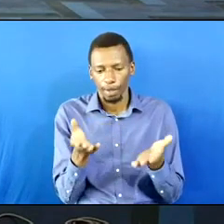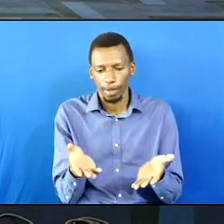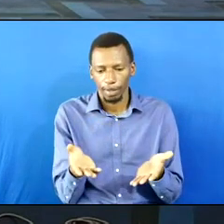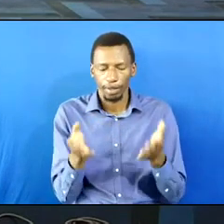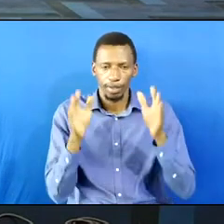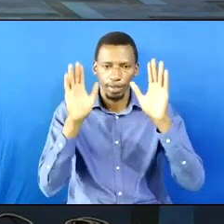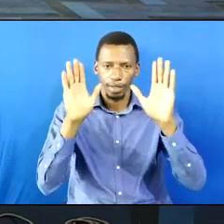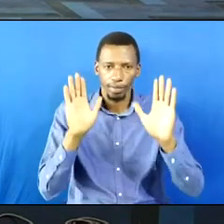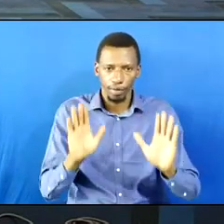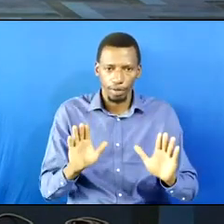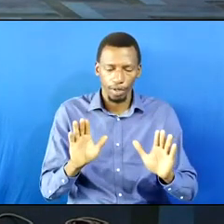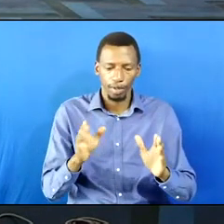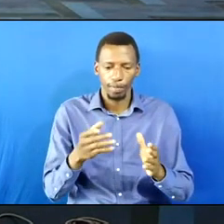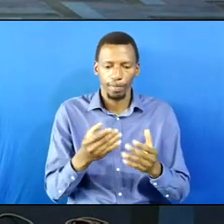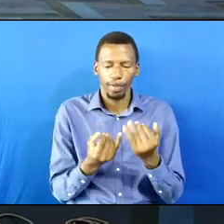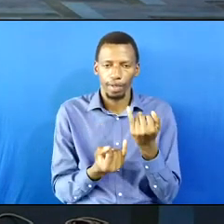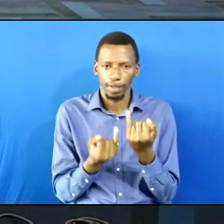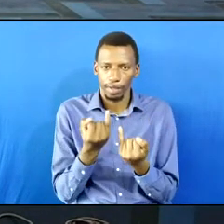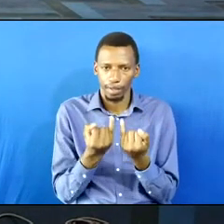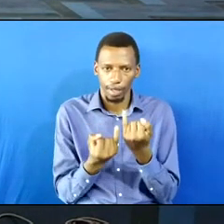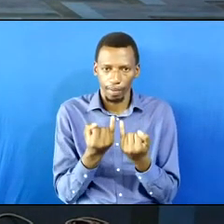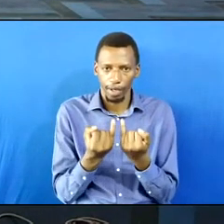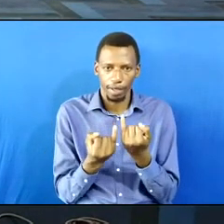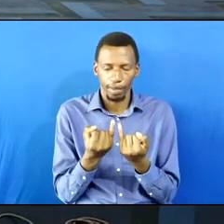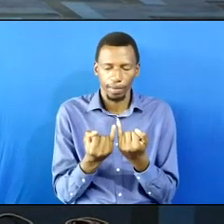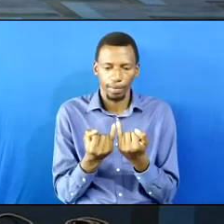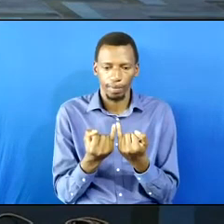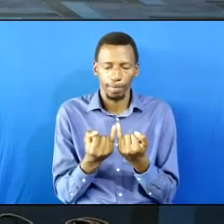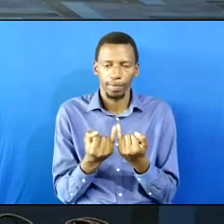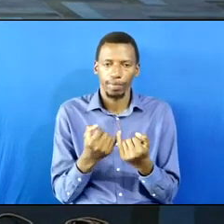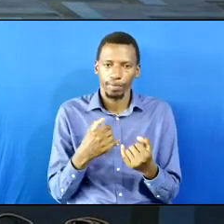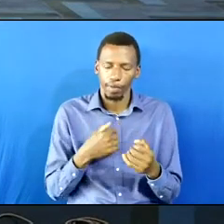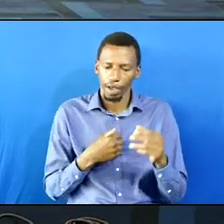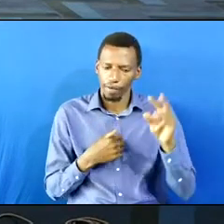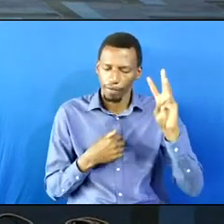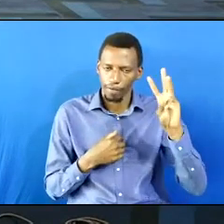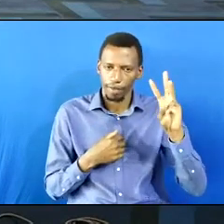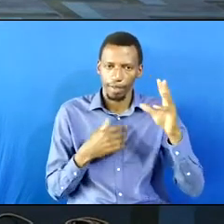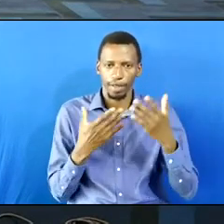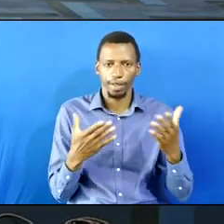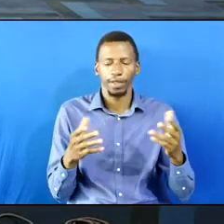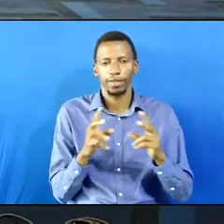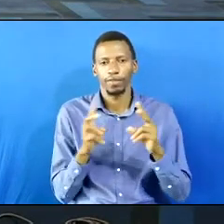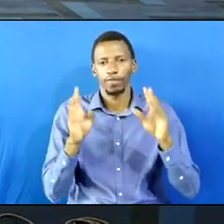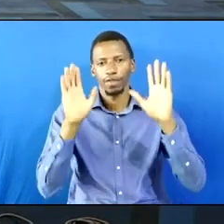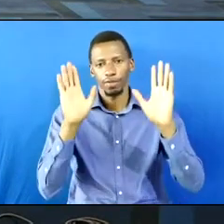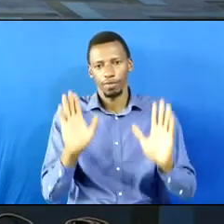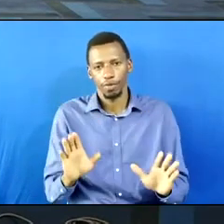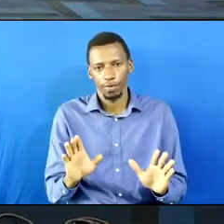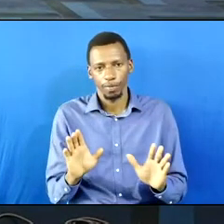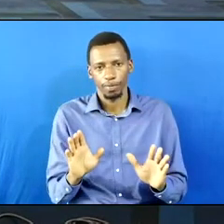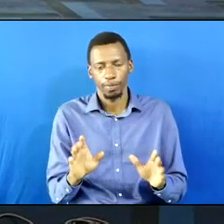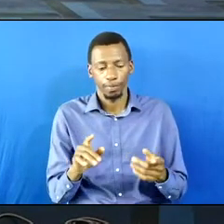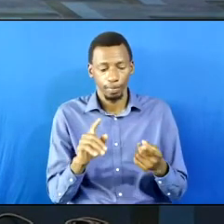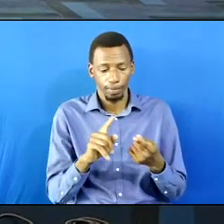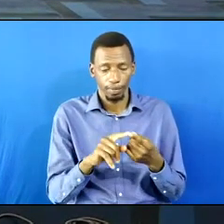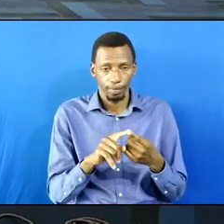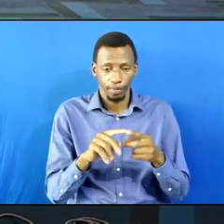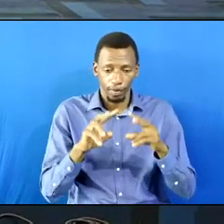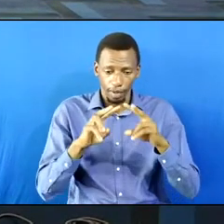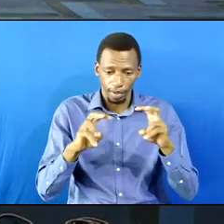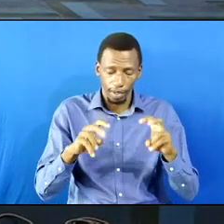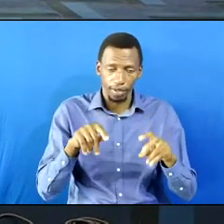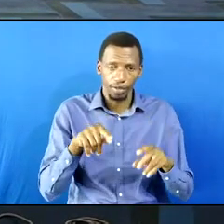important Sabbath every quarter, there are three things which are very important for us to remember: searching of